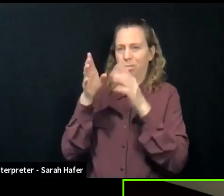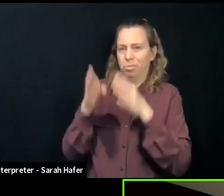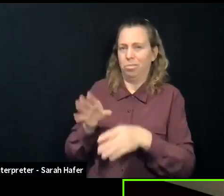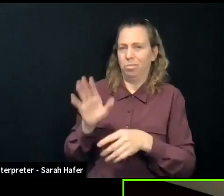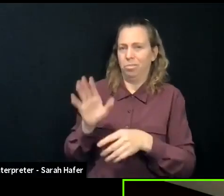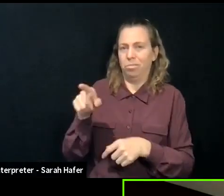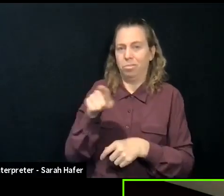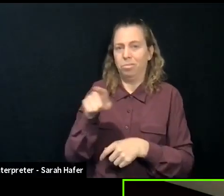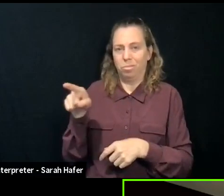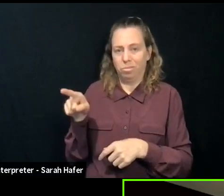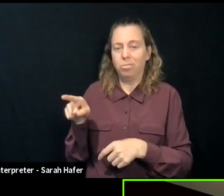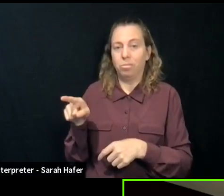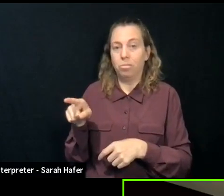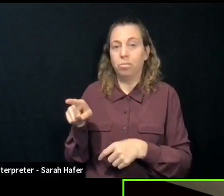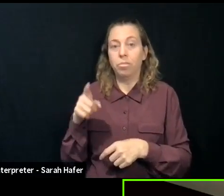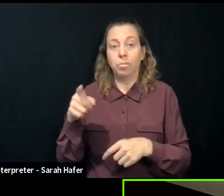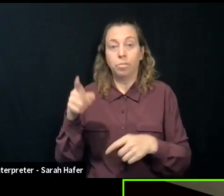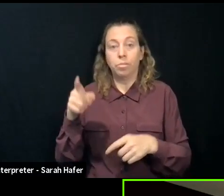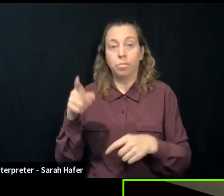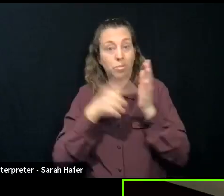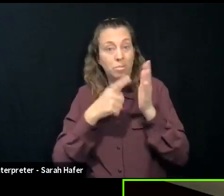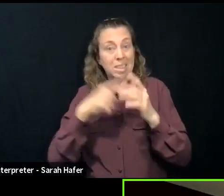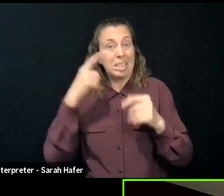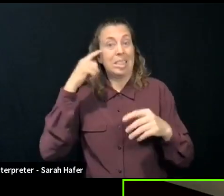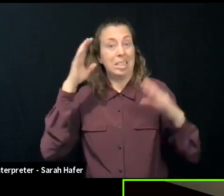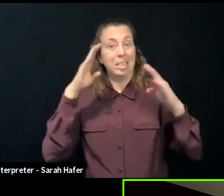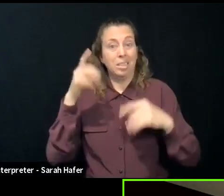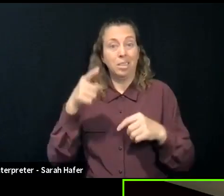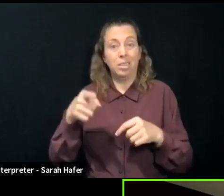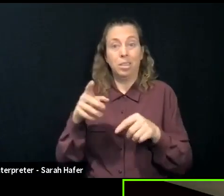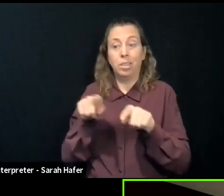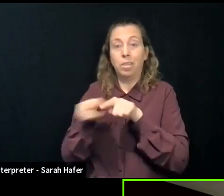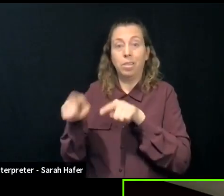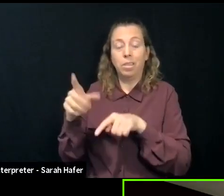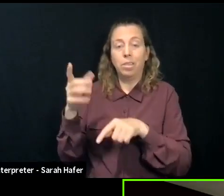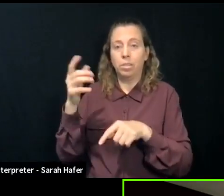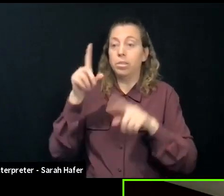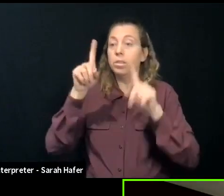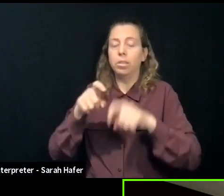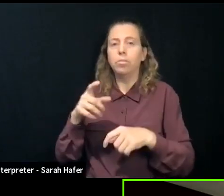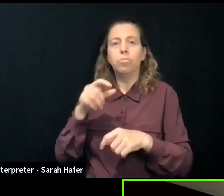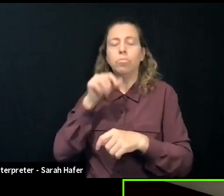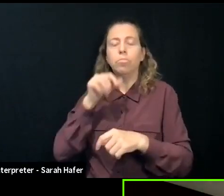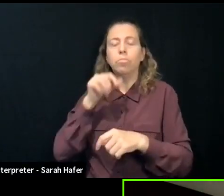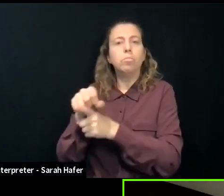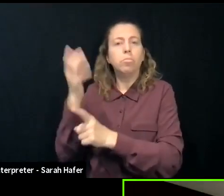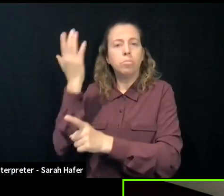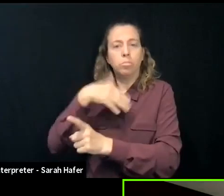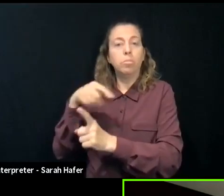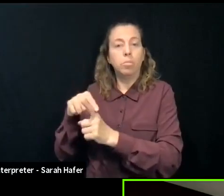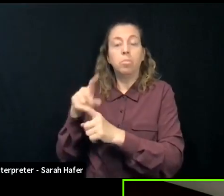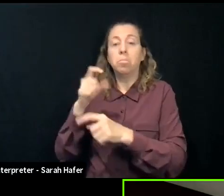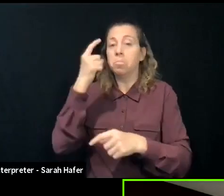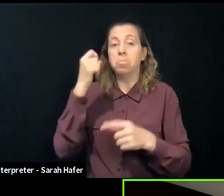tests. We haven't seen that happen yet in the United States. It is something that we're watching for, though.